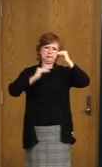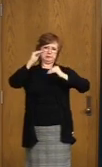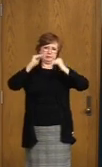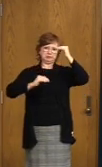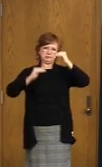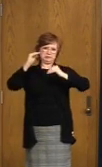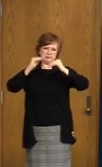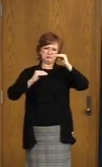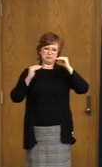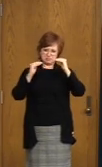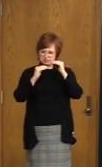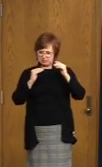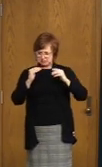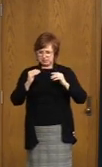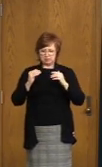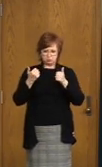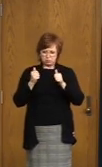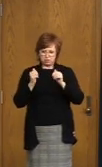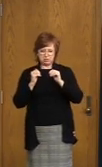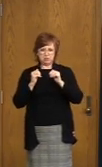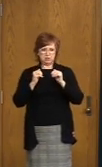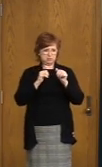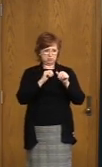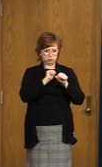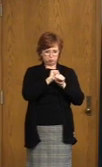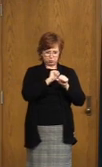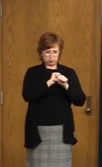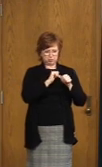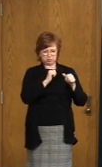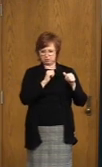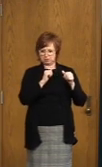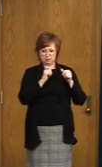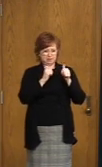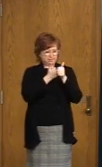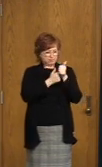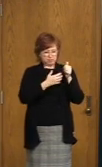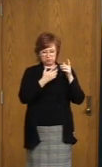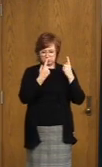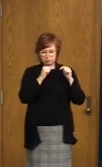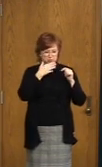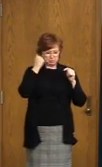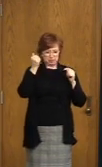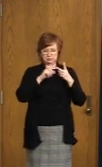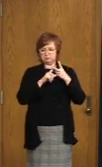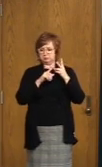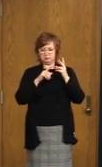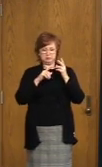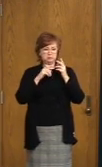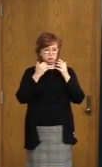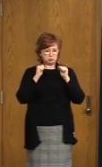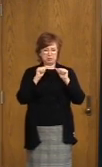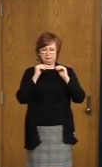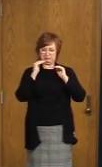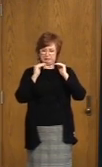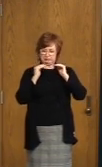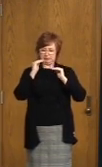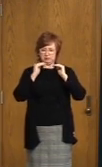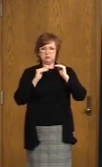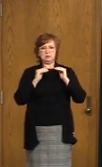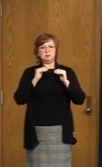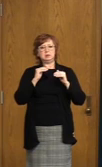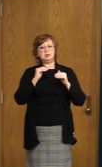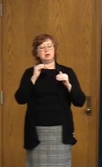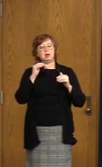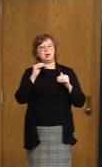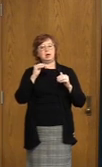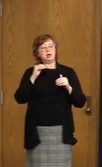Obviously, it does impact some people more than others in terms of what their interests are. But the downward trend does show that